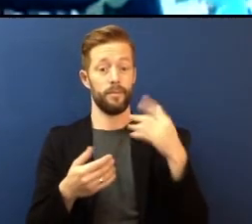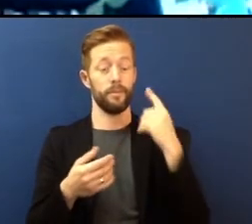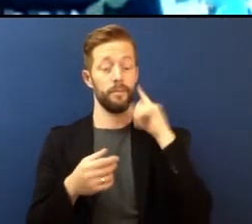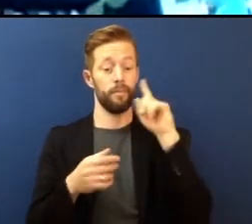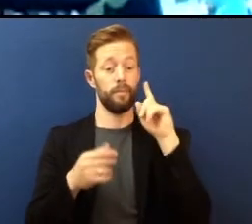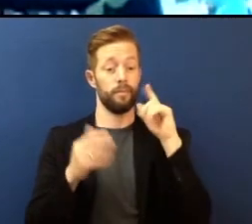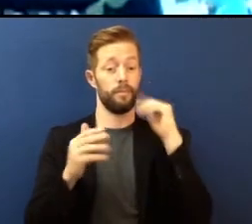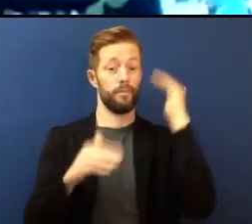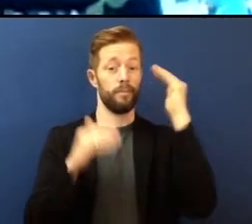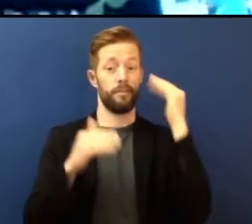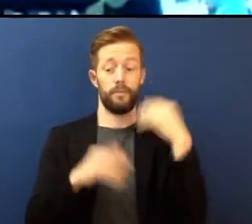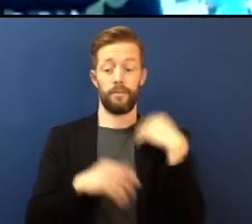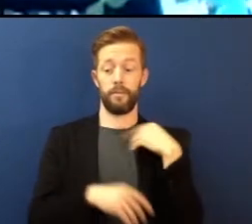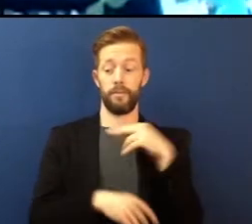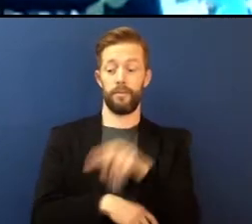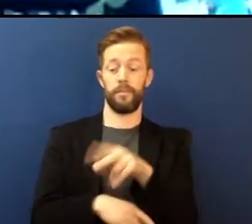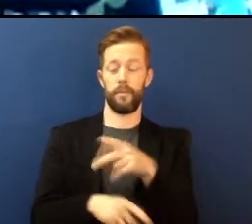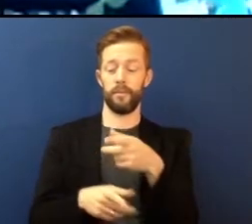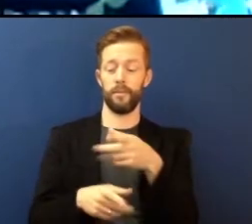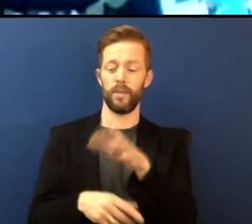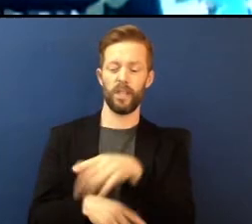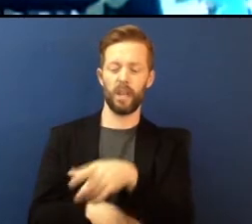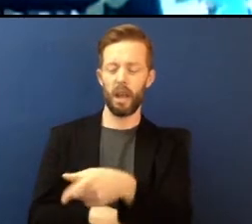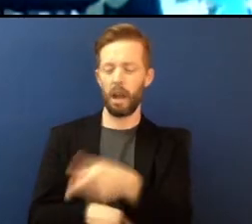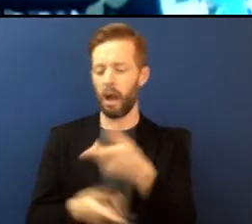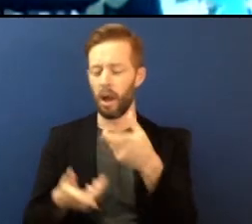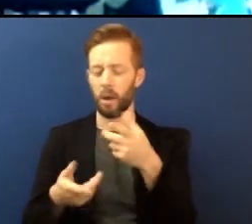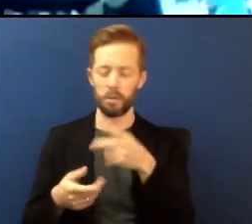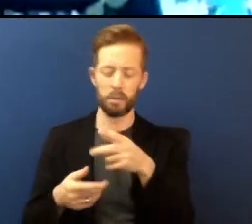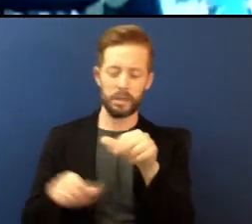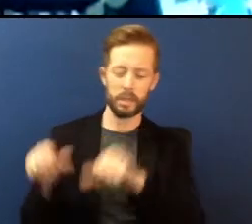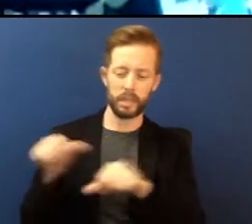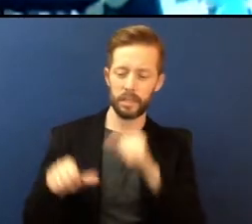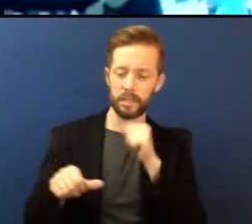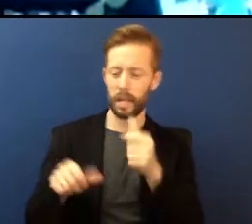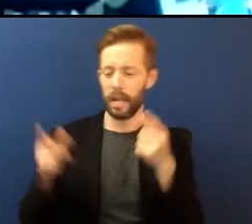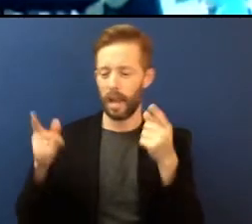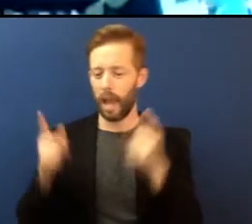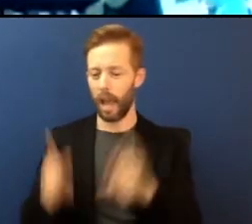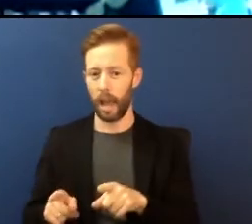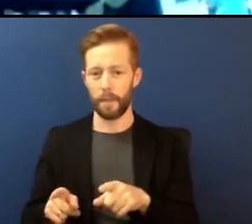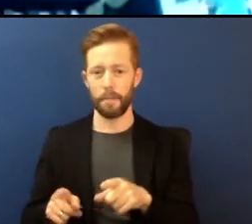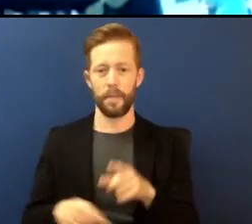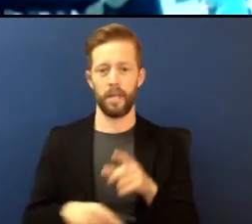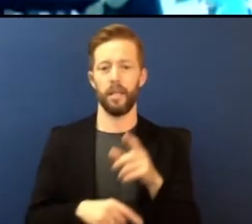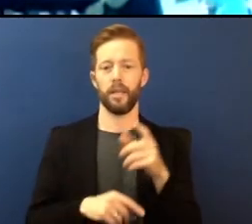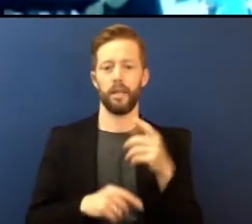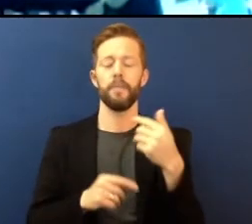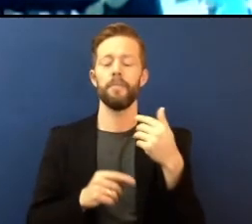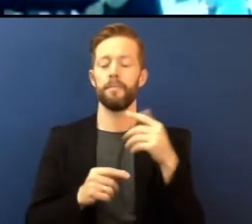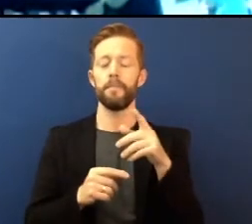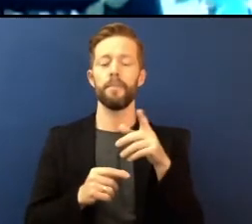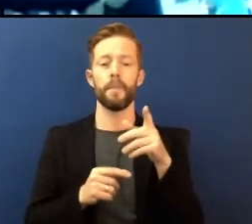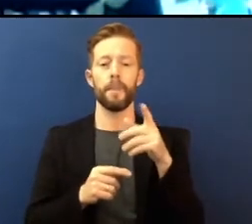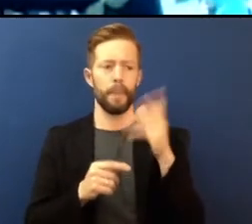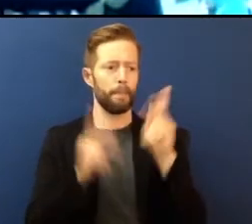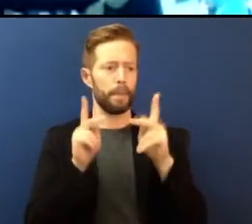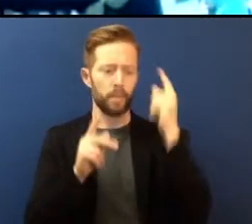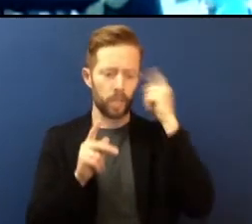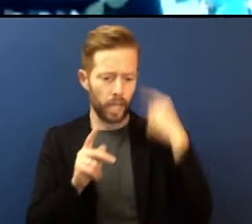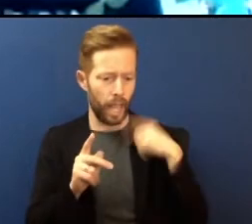thinking science is not happening with young children. And if I did want to do science, what I would need to do is I would need to figure out